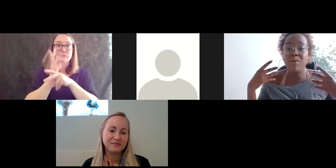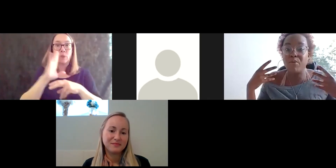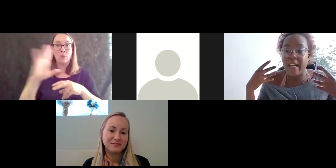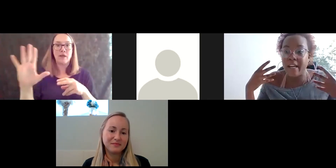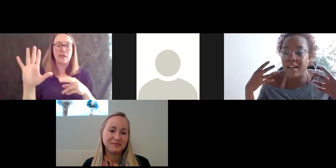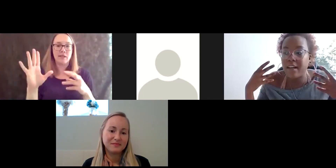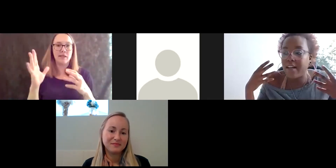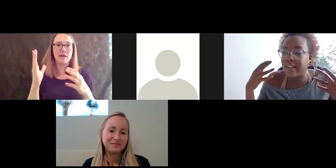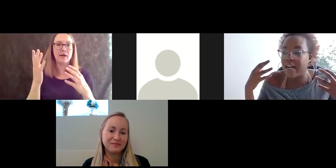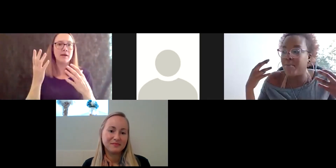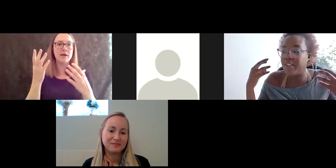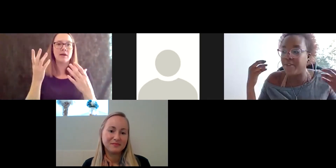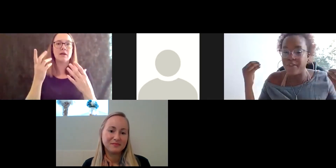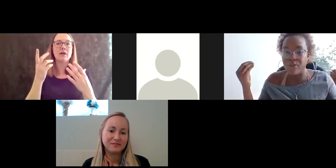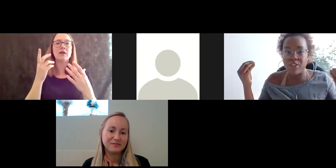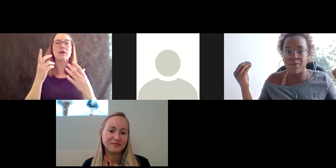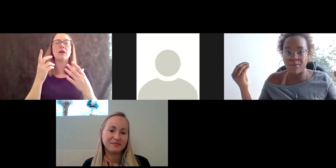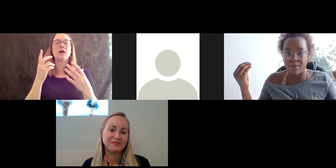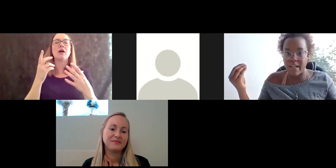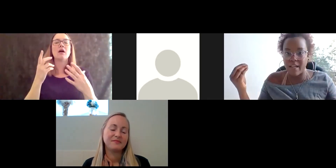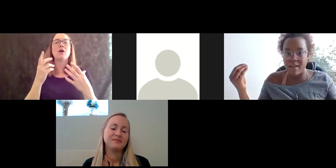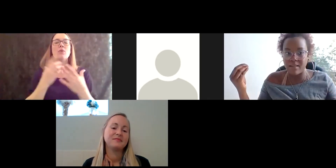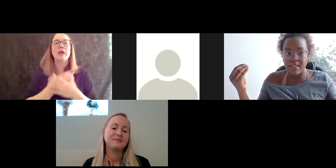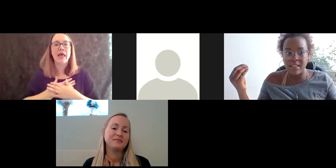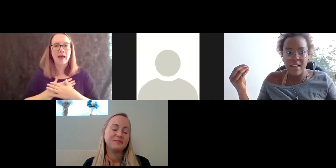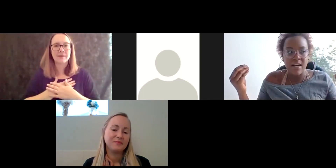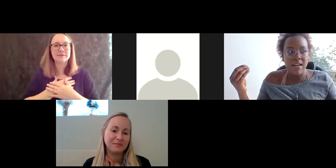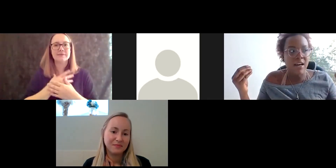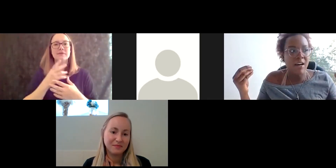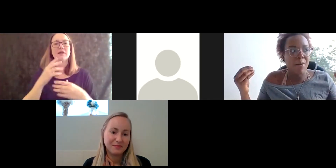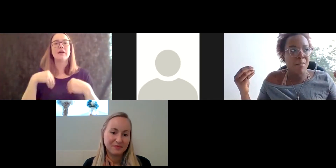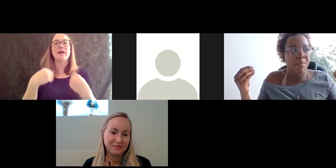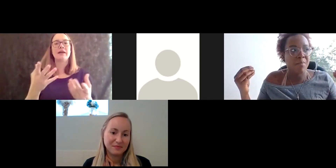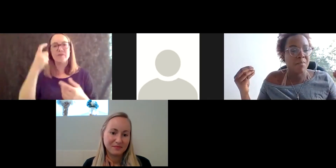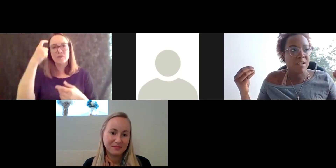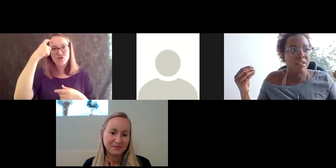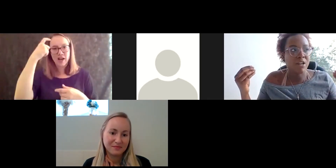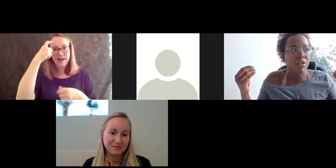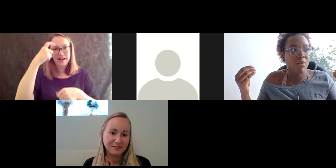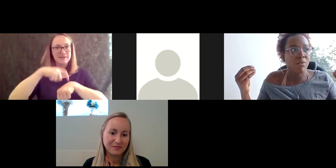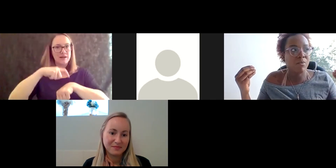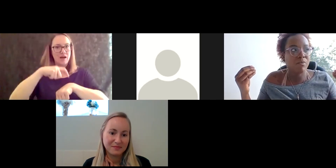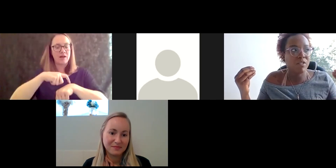You're giving your brain time to filter through things.